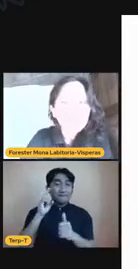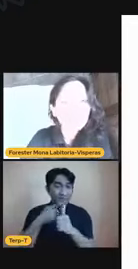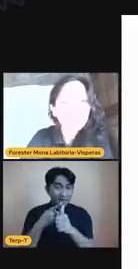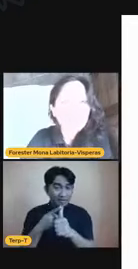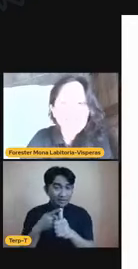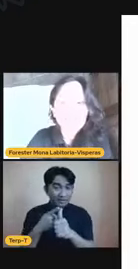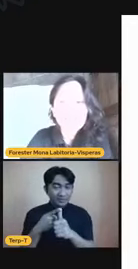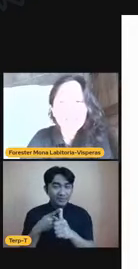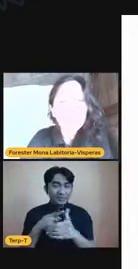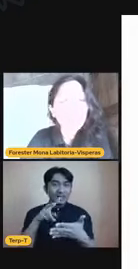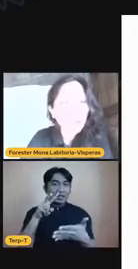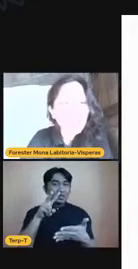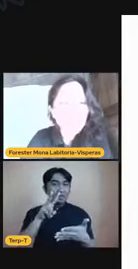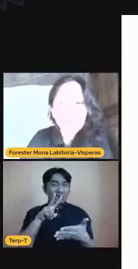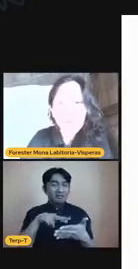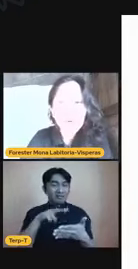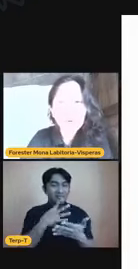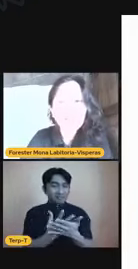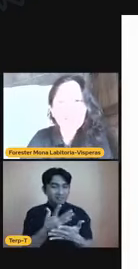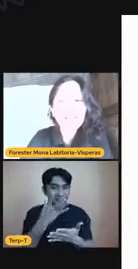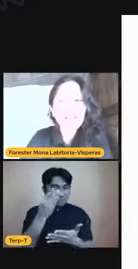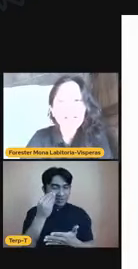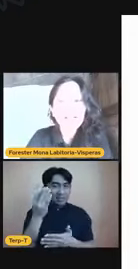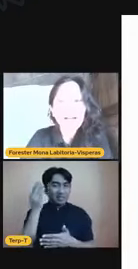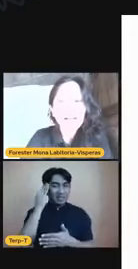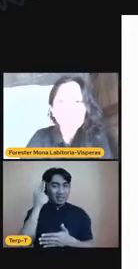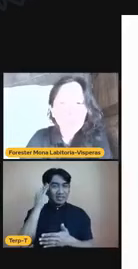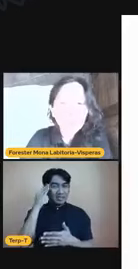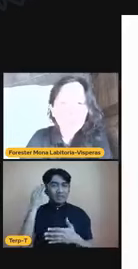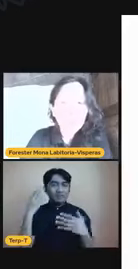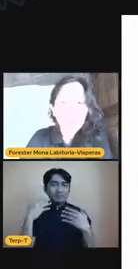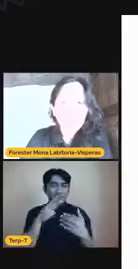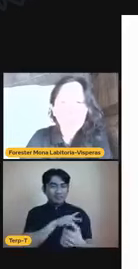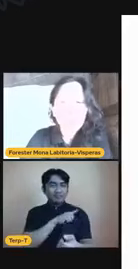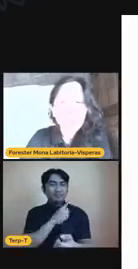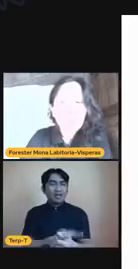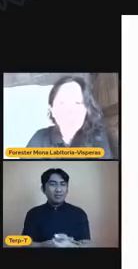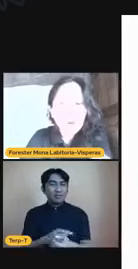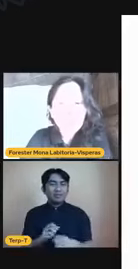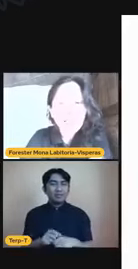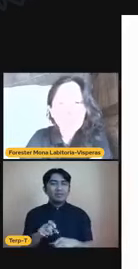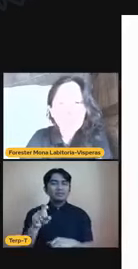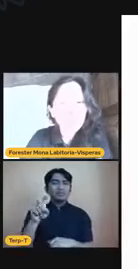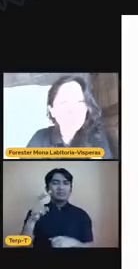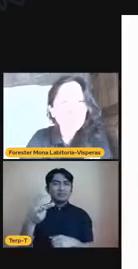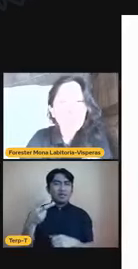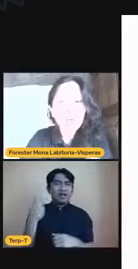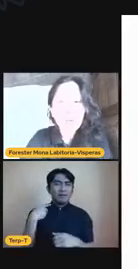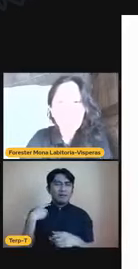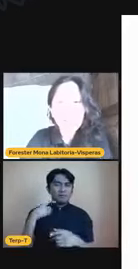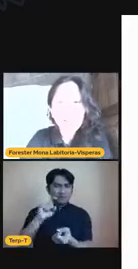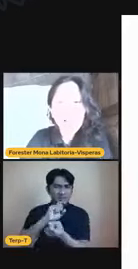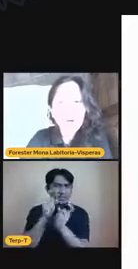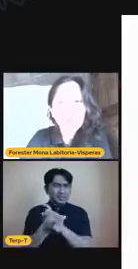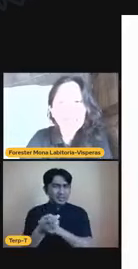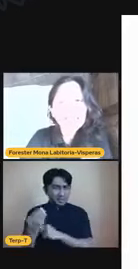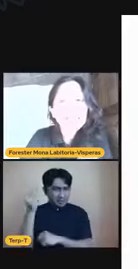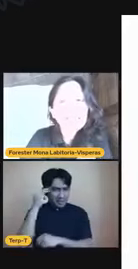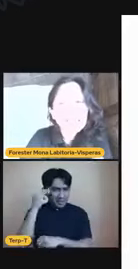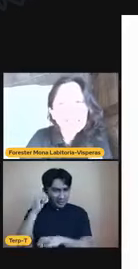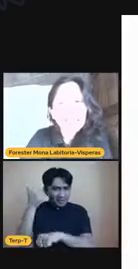learn, research, seek wisdom, knowledge is power. Two, we need to have a paradigm shift, pagbabago ng